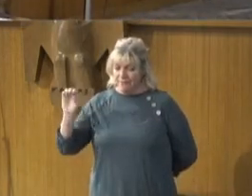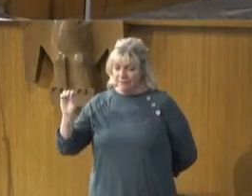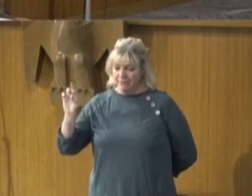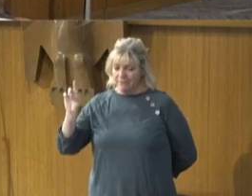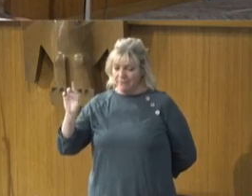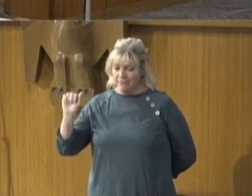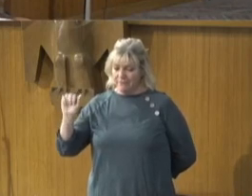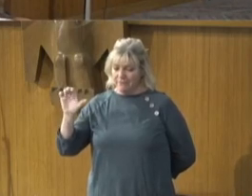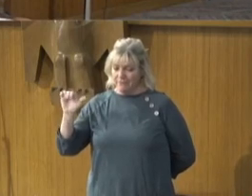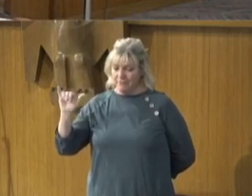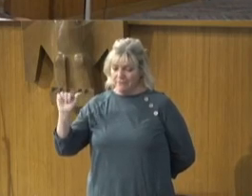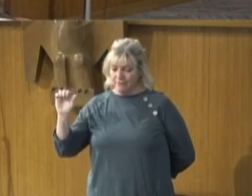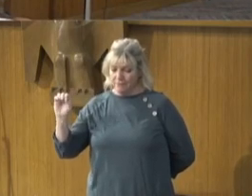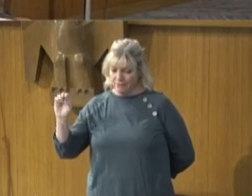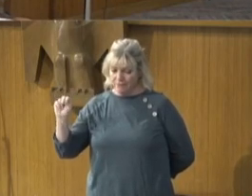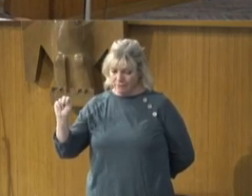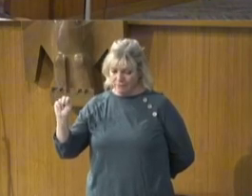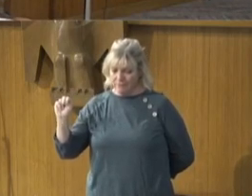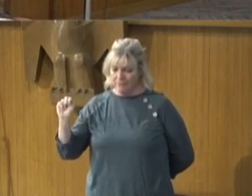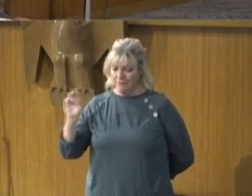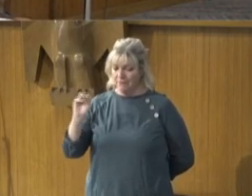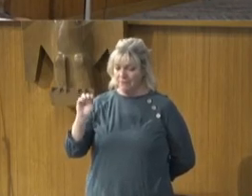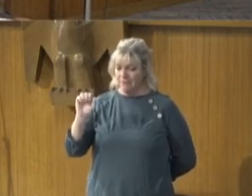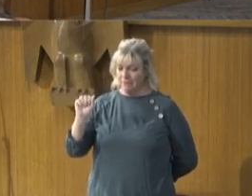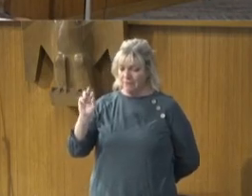Levy V. Orishon.